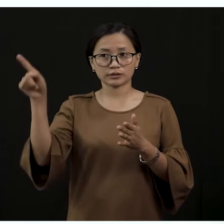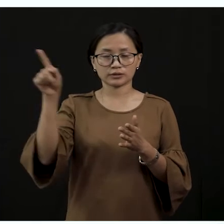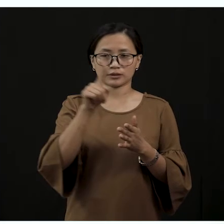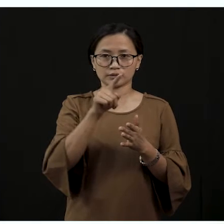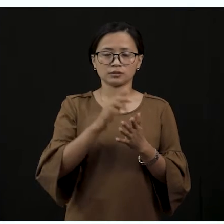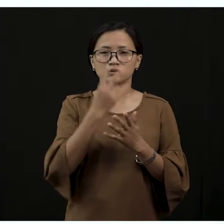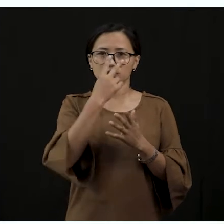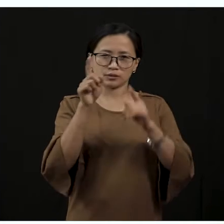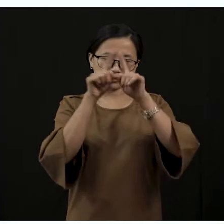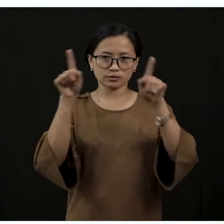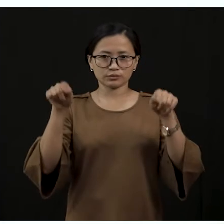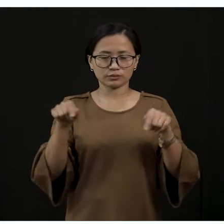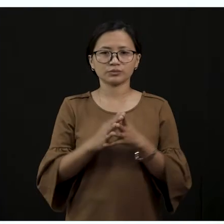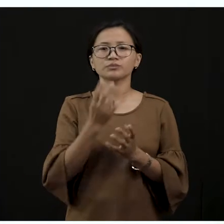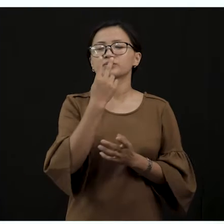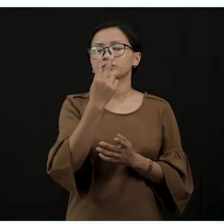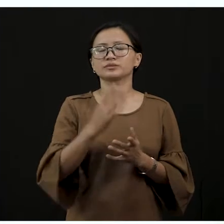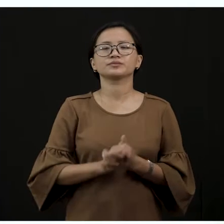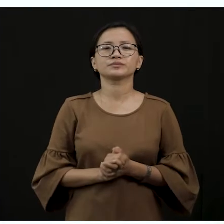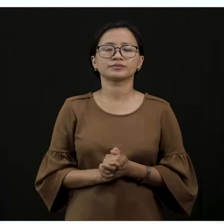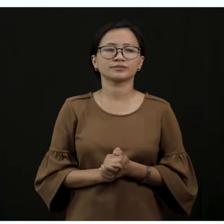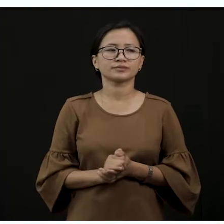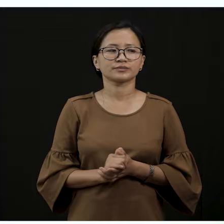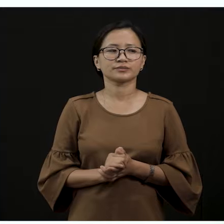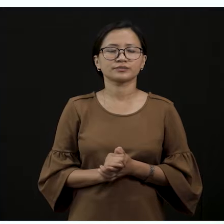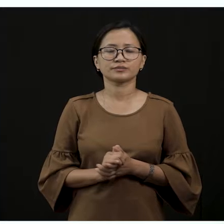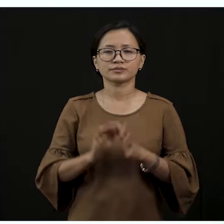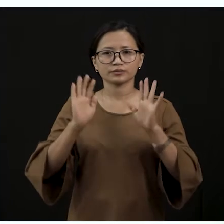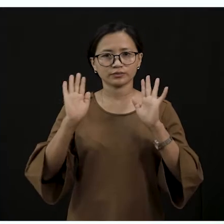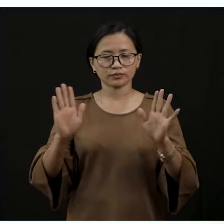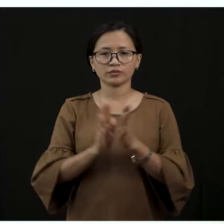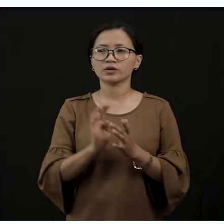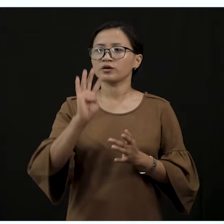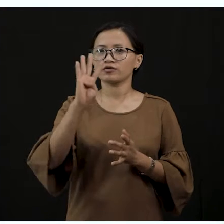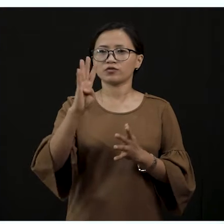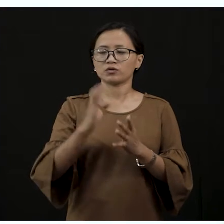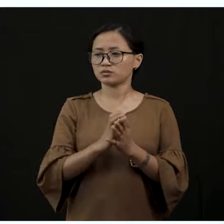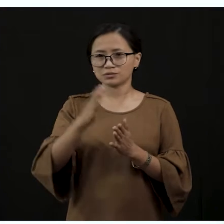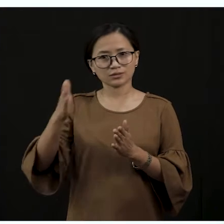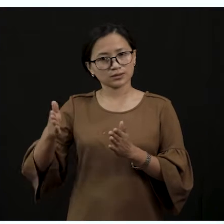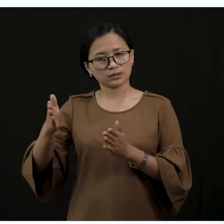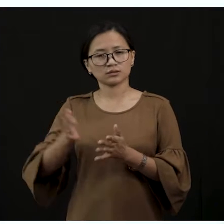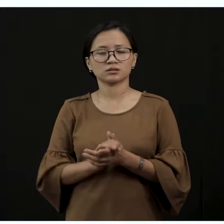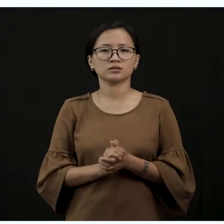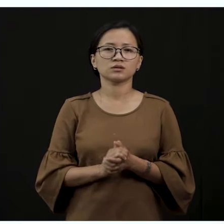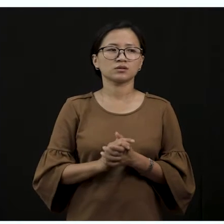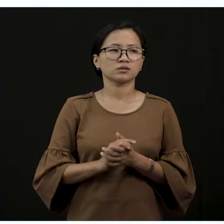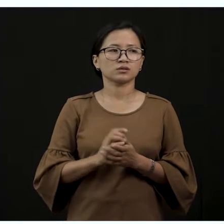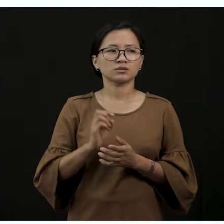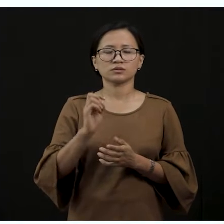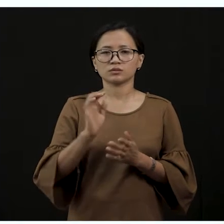already seen it. It is a rectangle. This rectangle have four corners. This is one